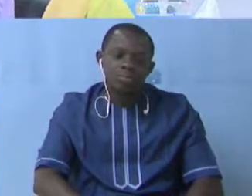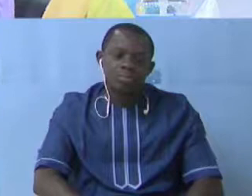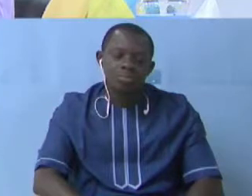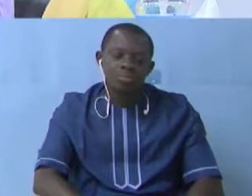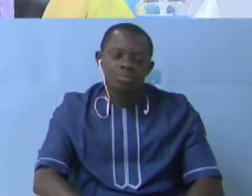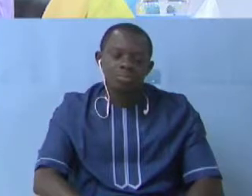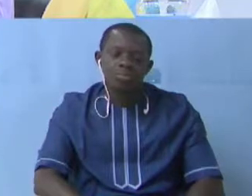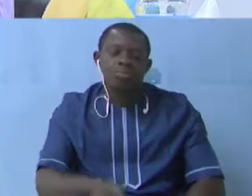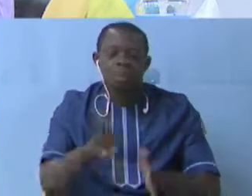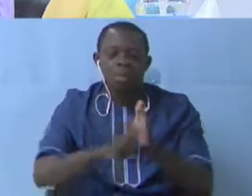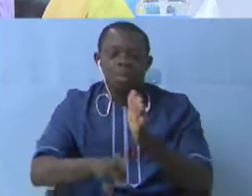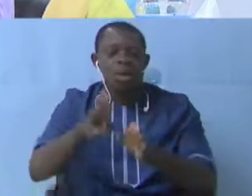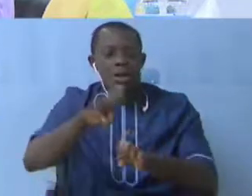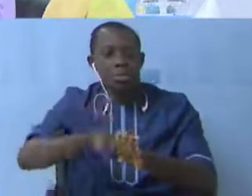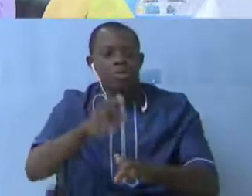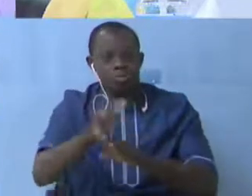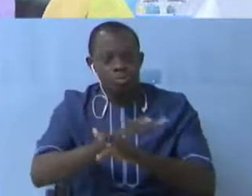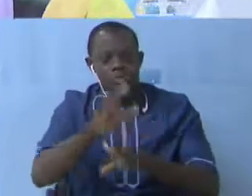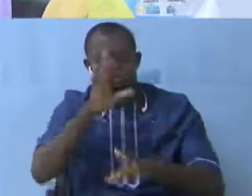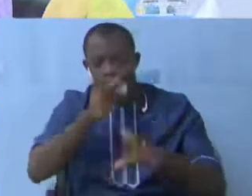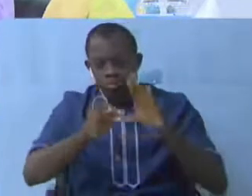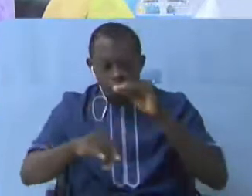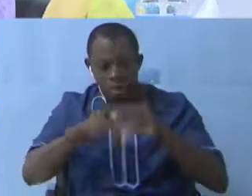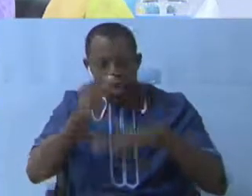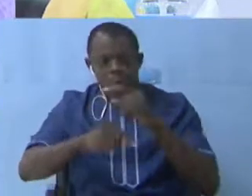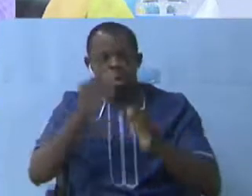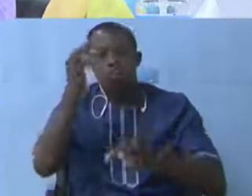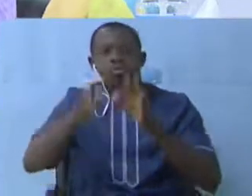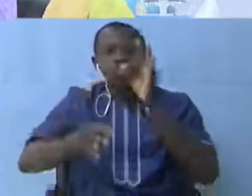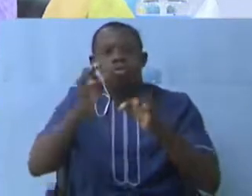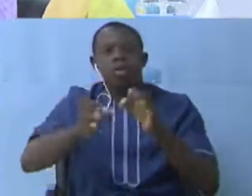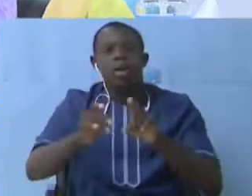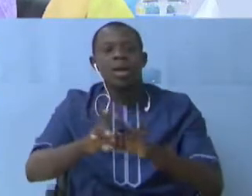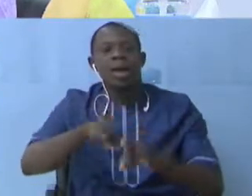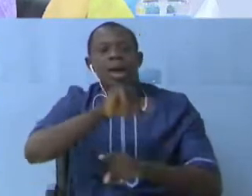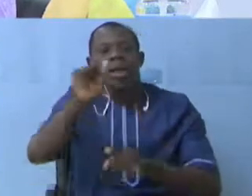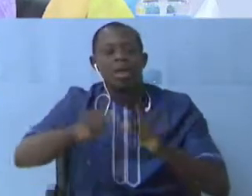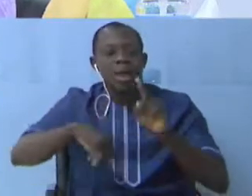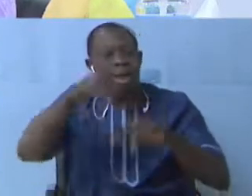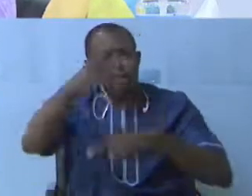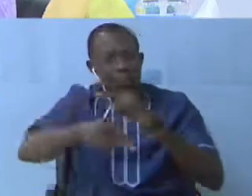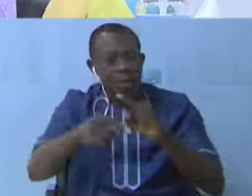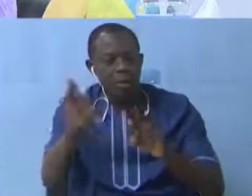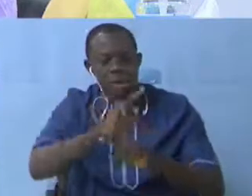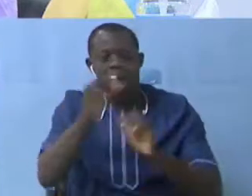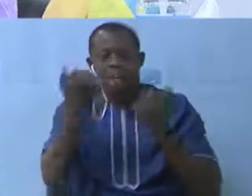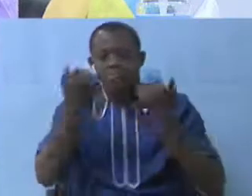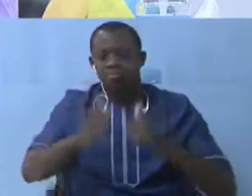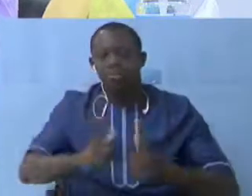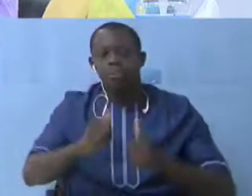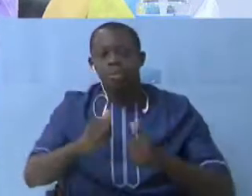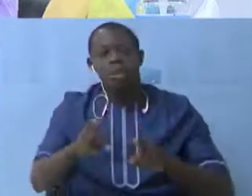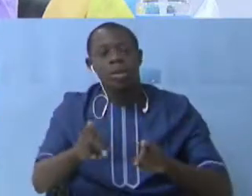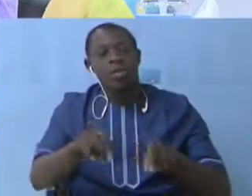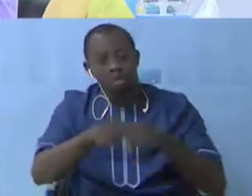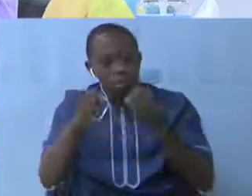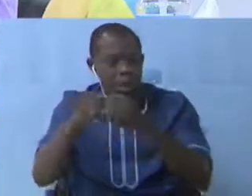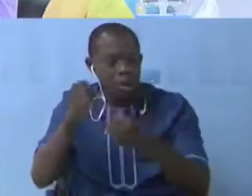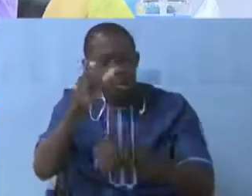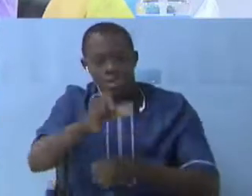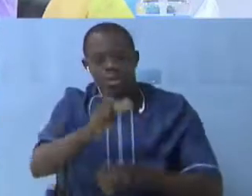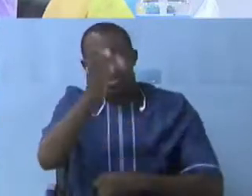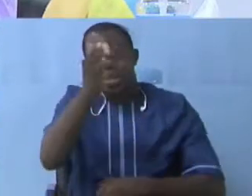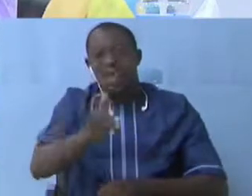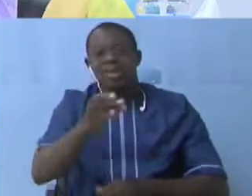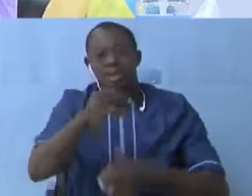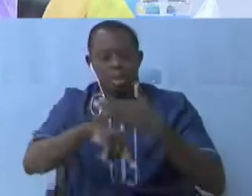really talked about the case and the subsequent violations of free expression in the country. tey tamit nag loolu dal di wax